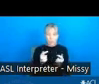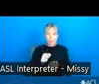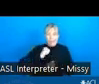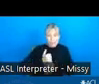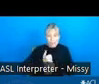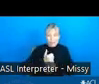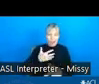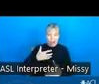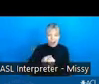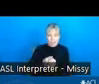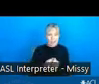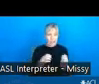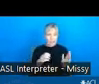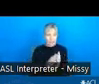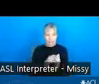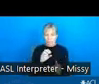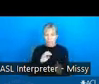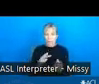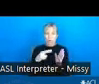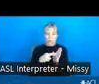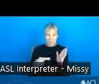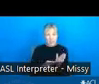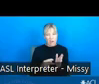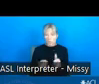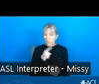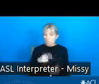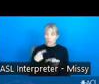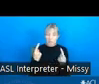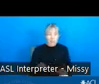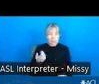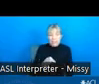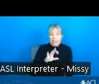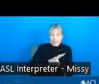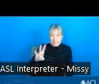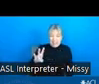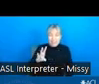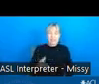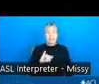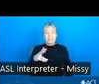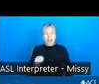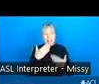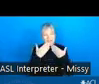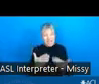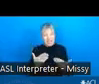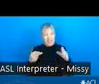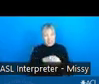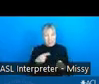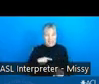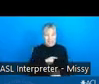and update Section 504 regs for the first time since 1977. So, John, thank you for being with